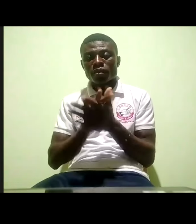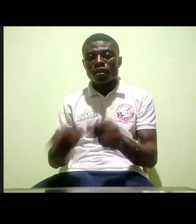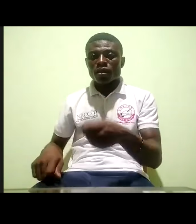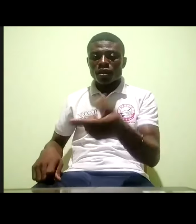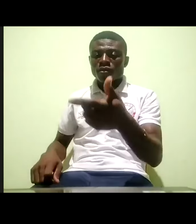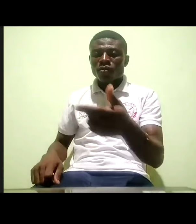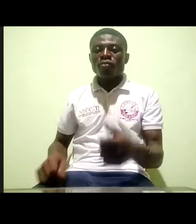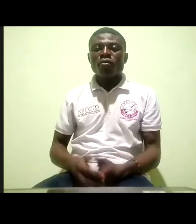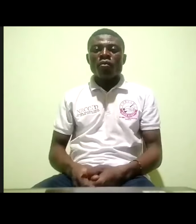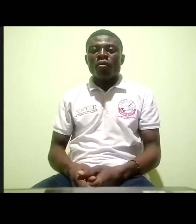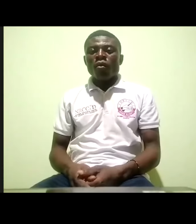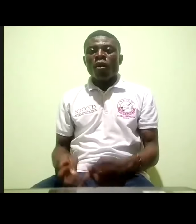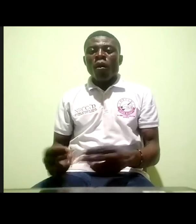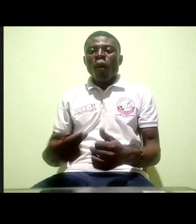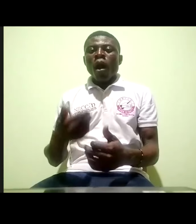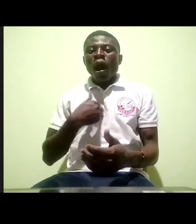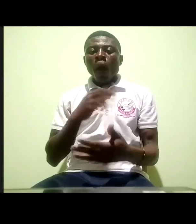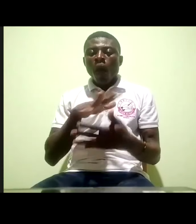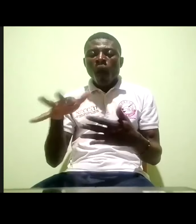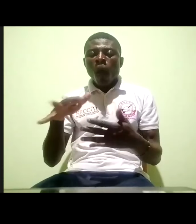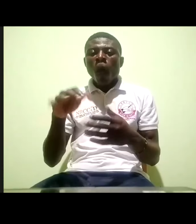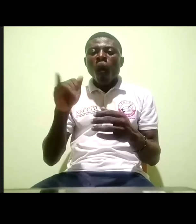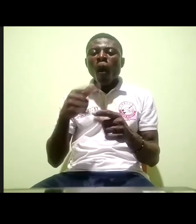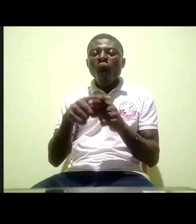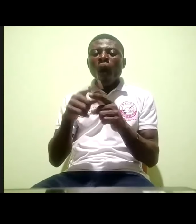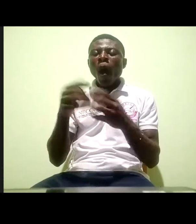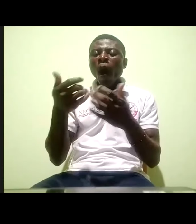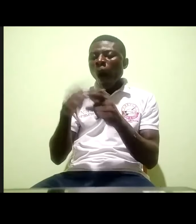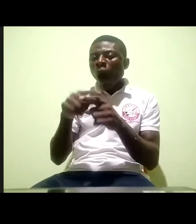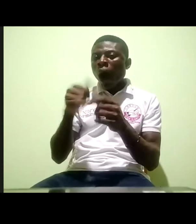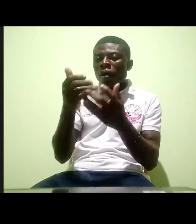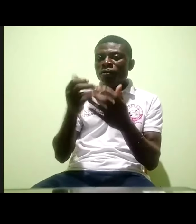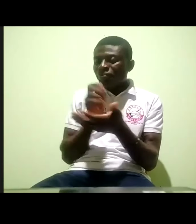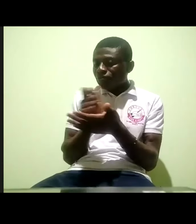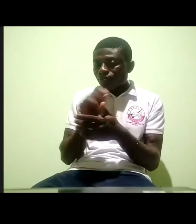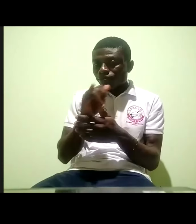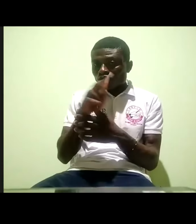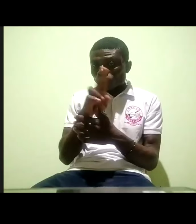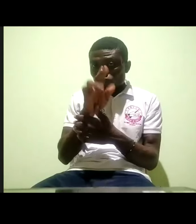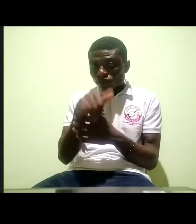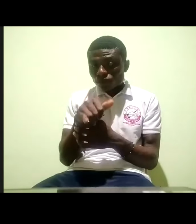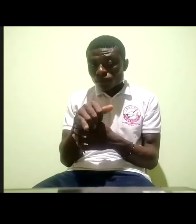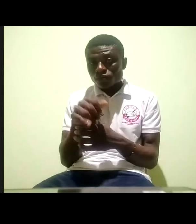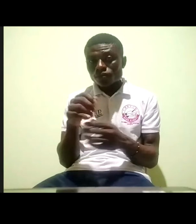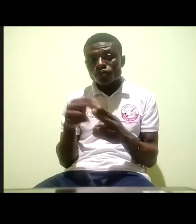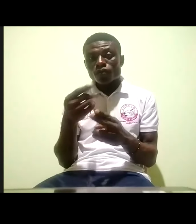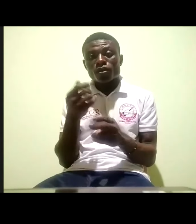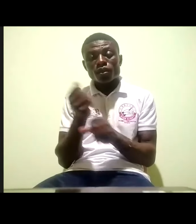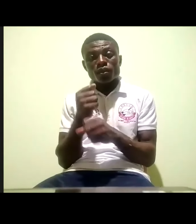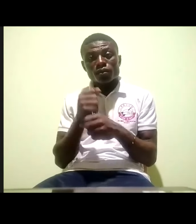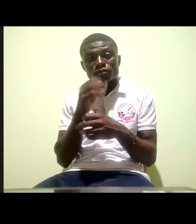them. Okay, here is the spelling of the words what you want to write. So use that, create a spelling list